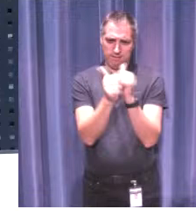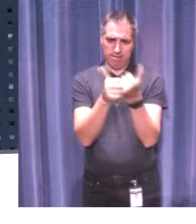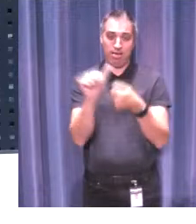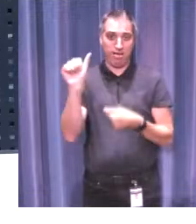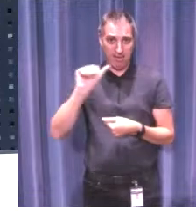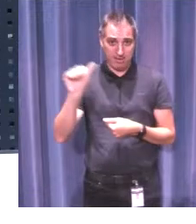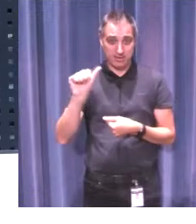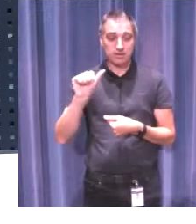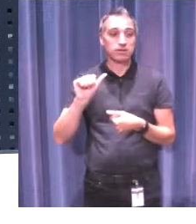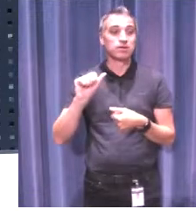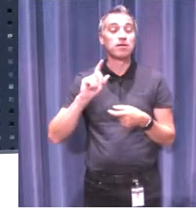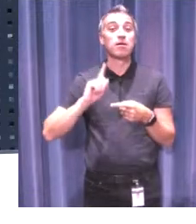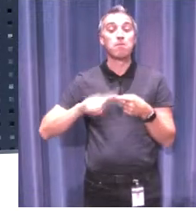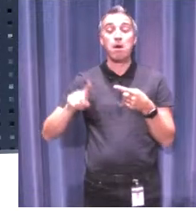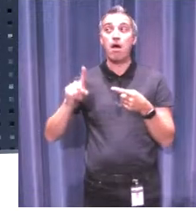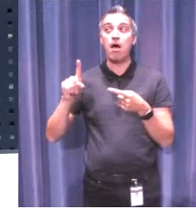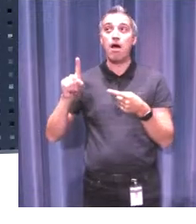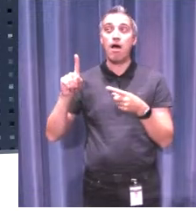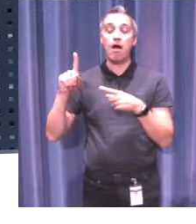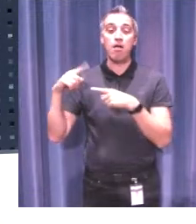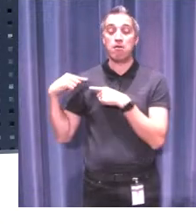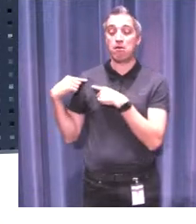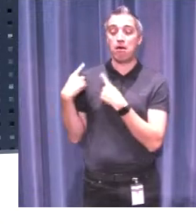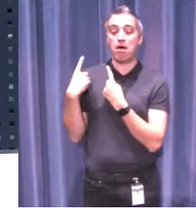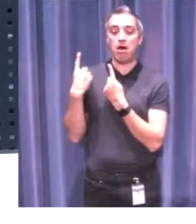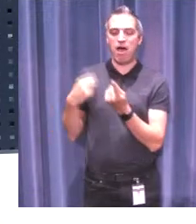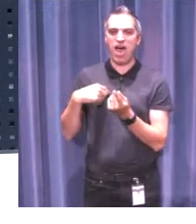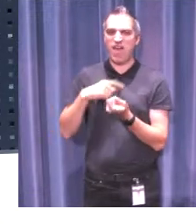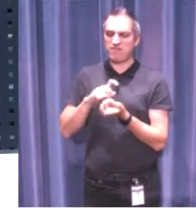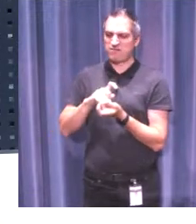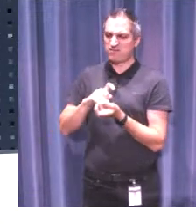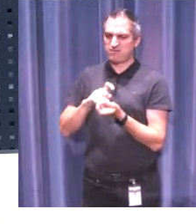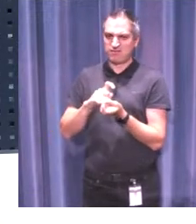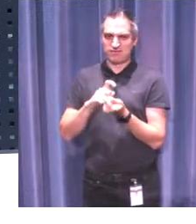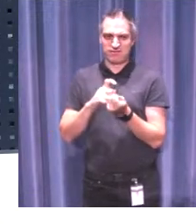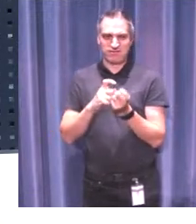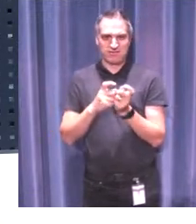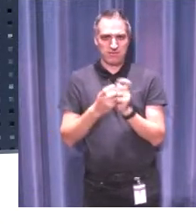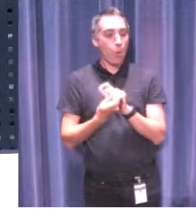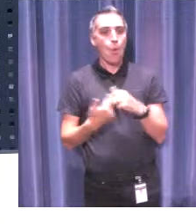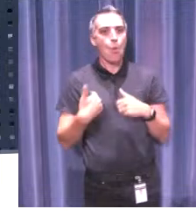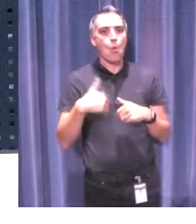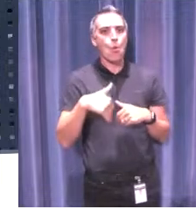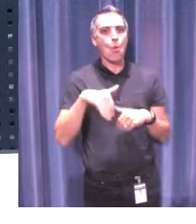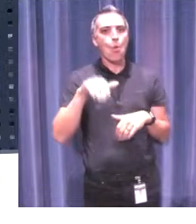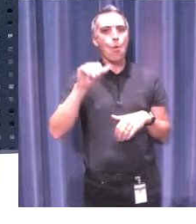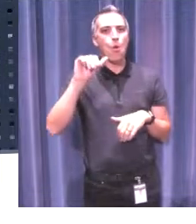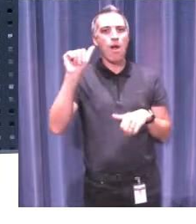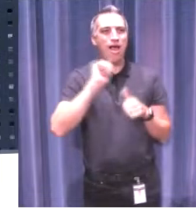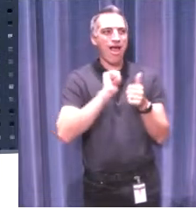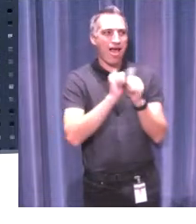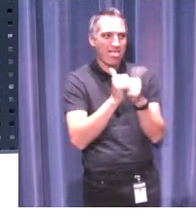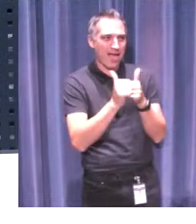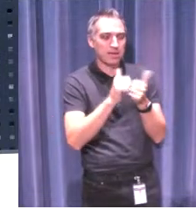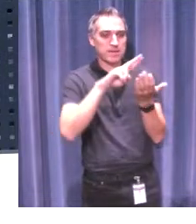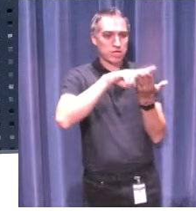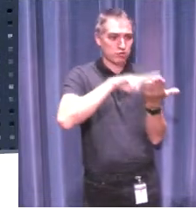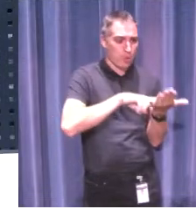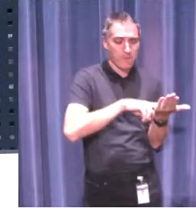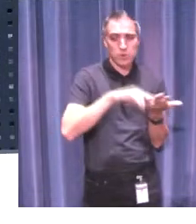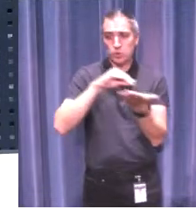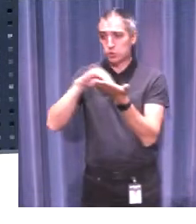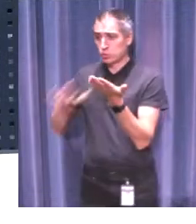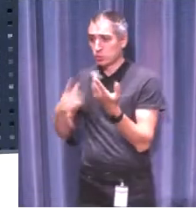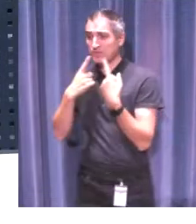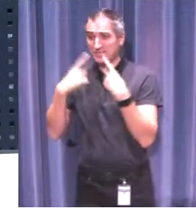over time I've evolved into athletics, enrollment, and student success. They all